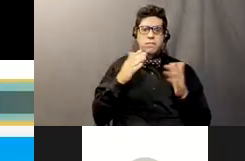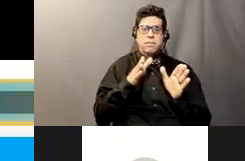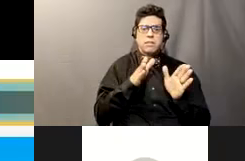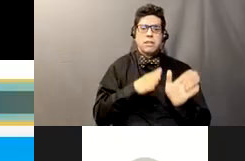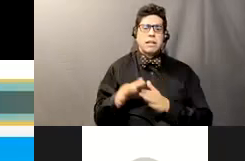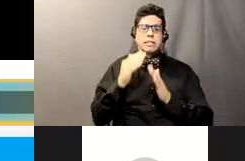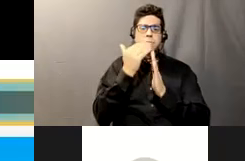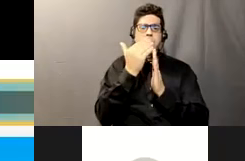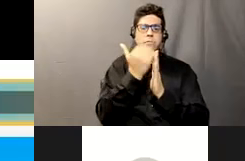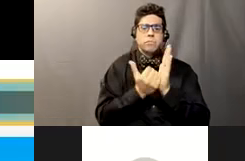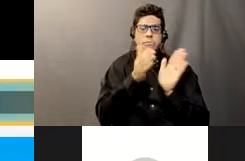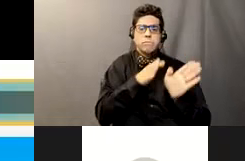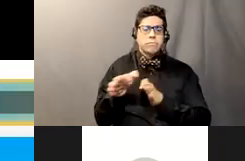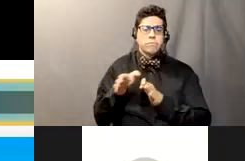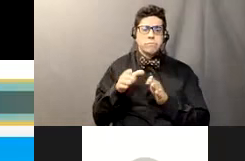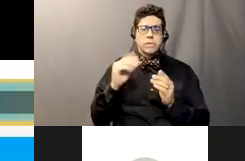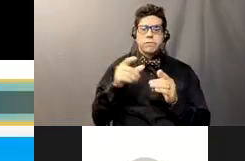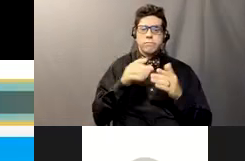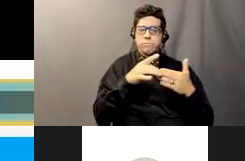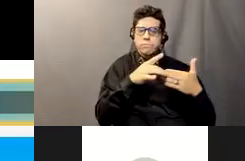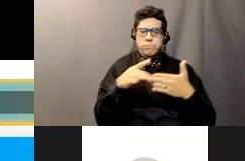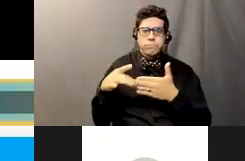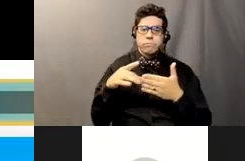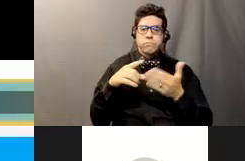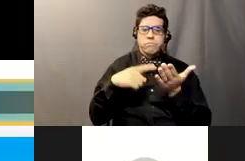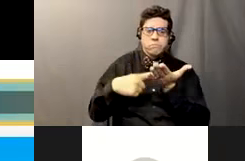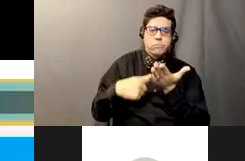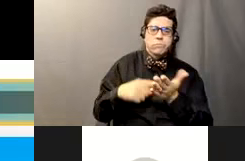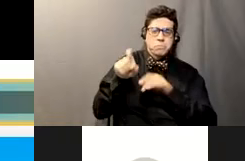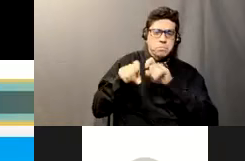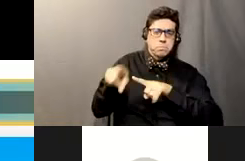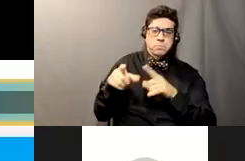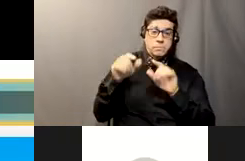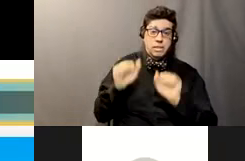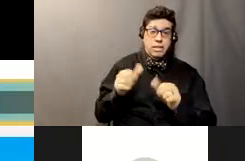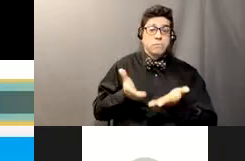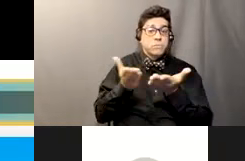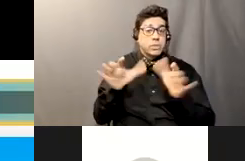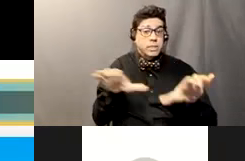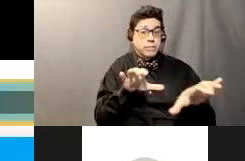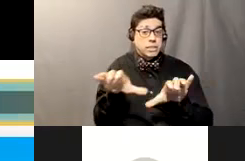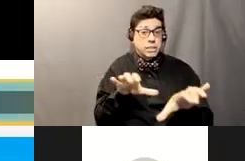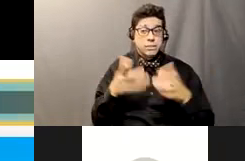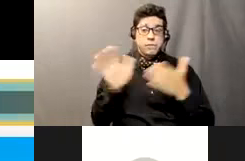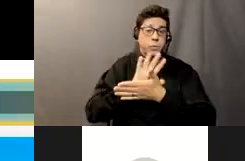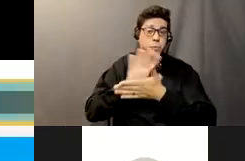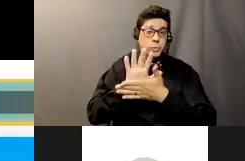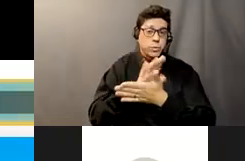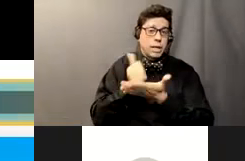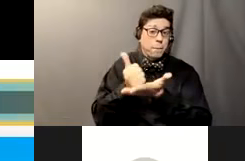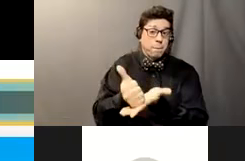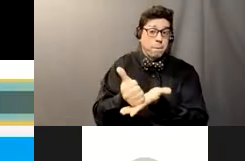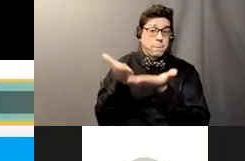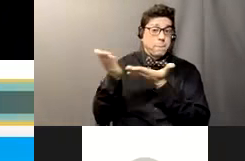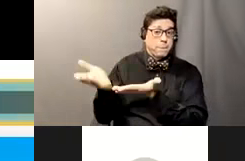with objectives and a rationale, and also discussion questions and suggested activities and videos as well. And here we see a